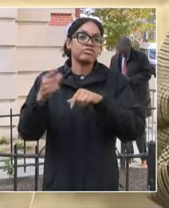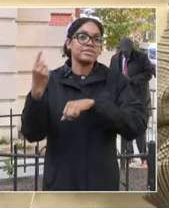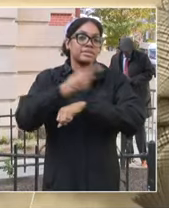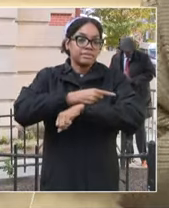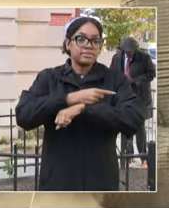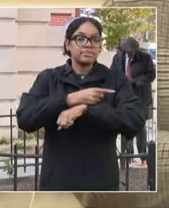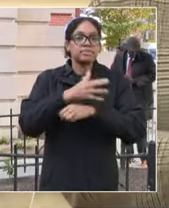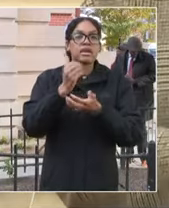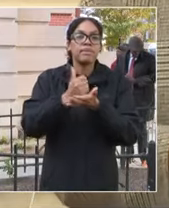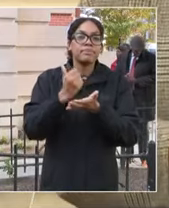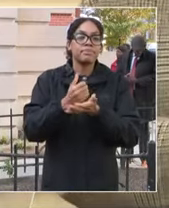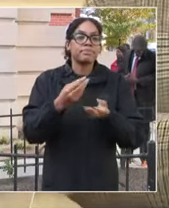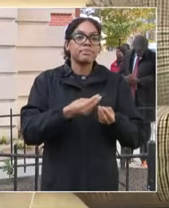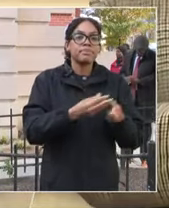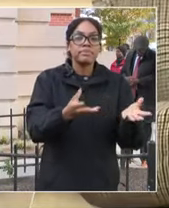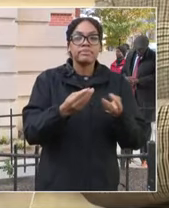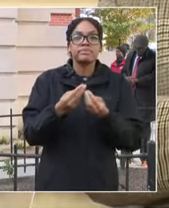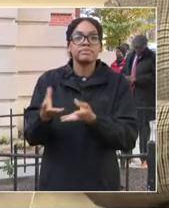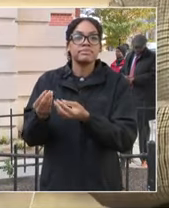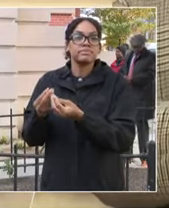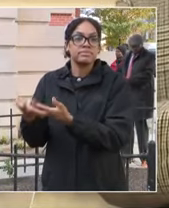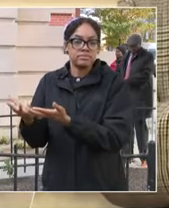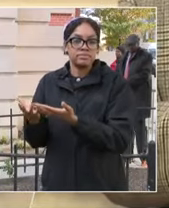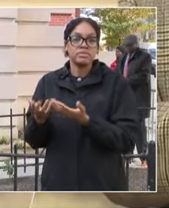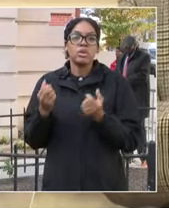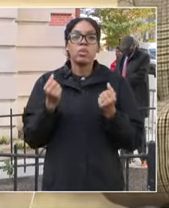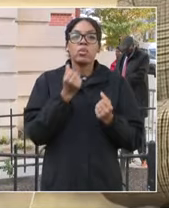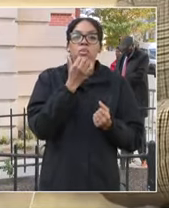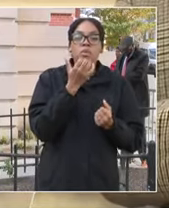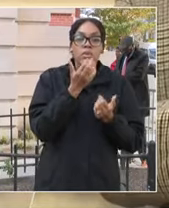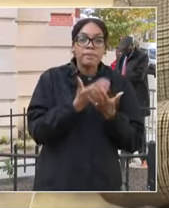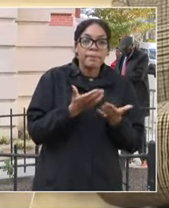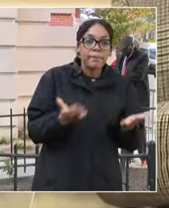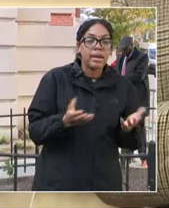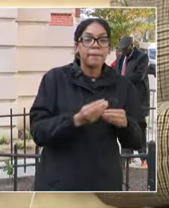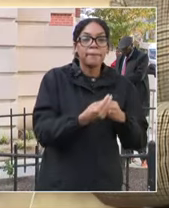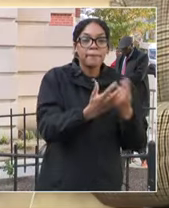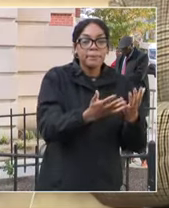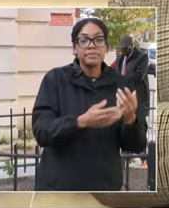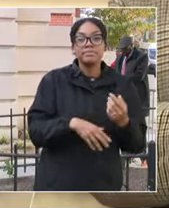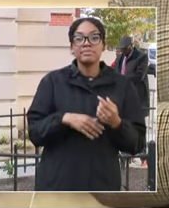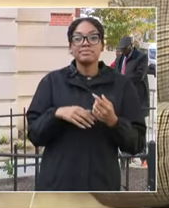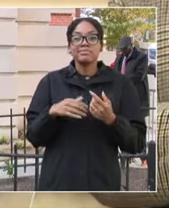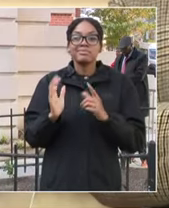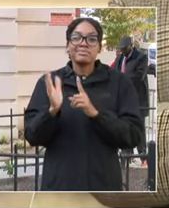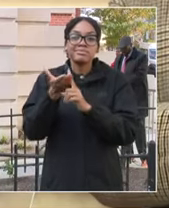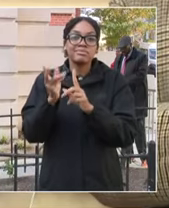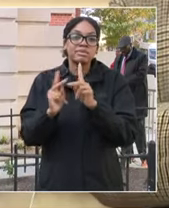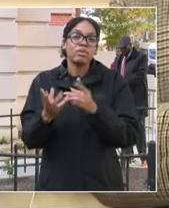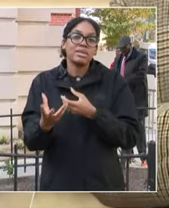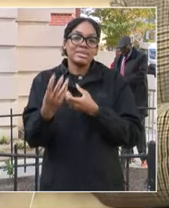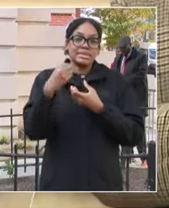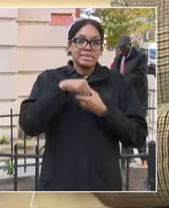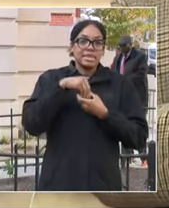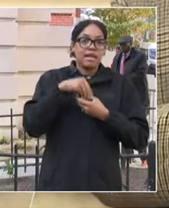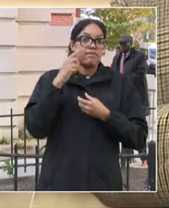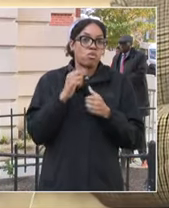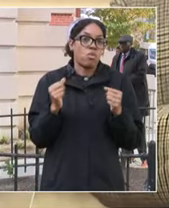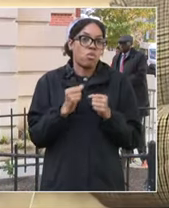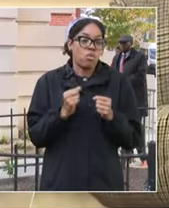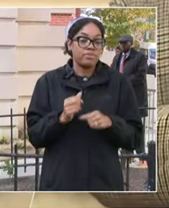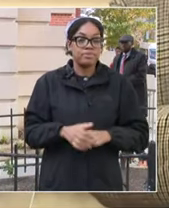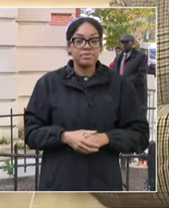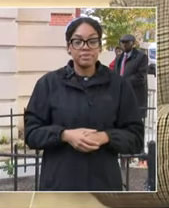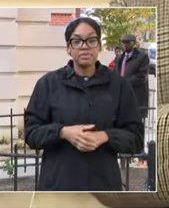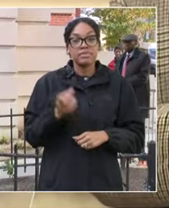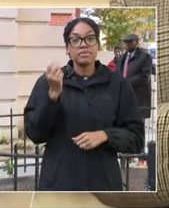distributing warming items, and bringing unsheltered residents in from the cold. One slight change you'll notice this season is the